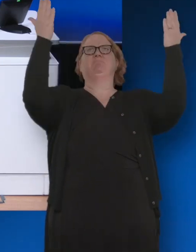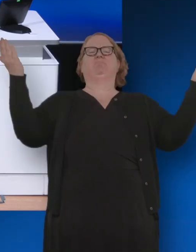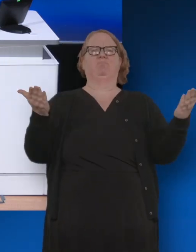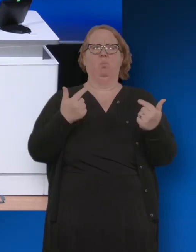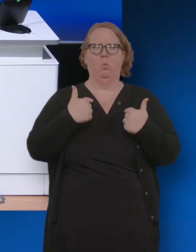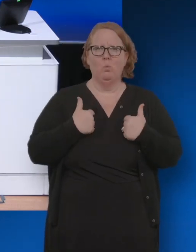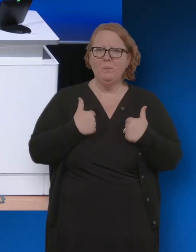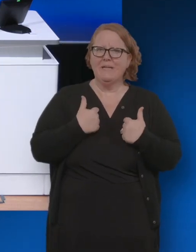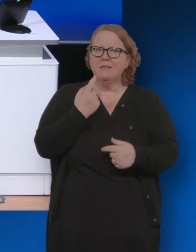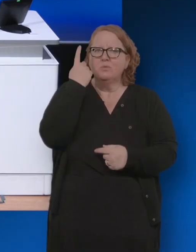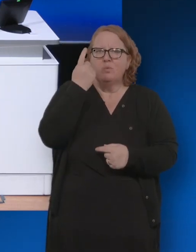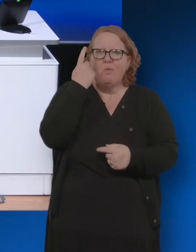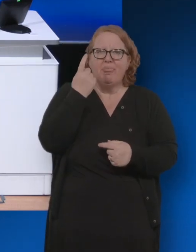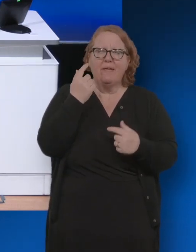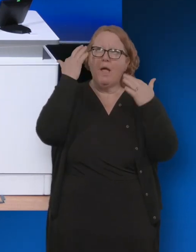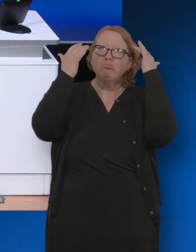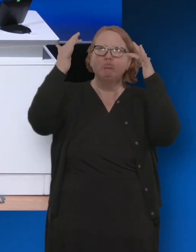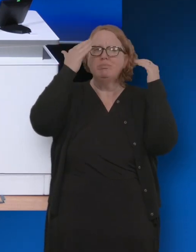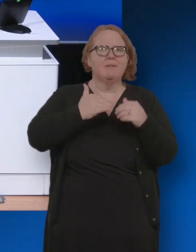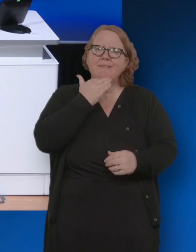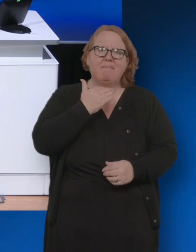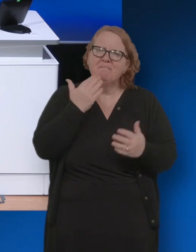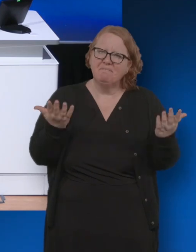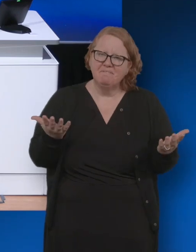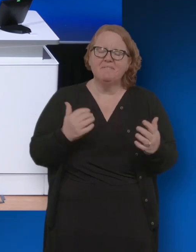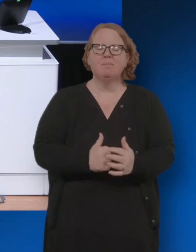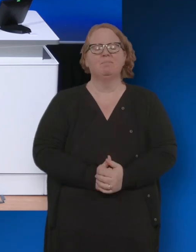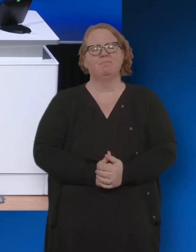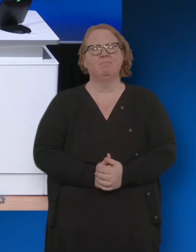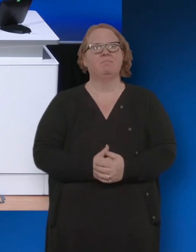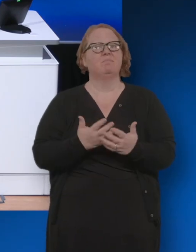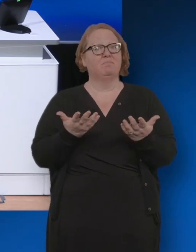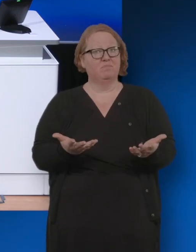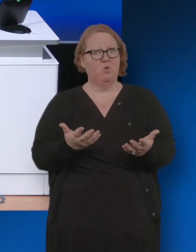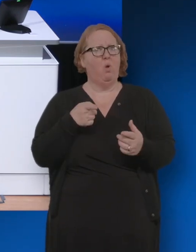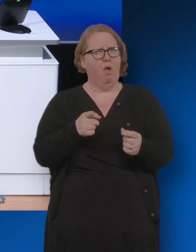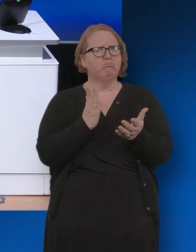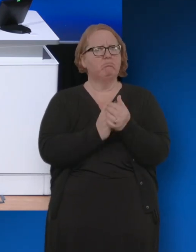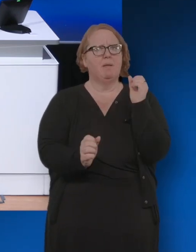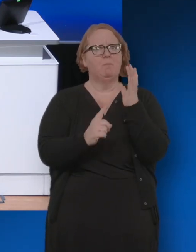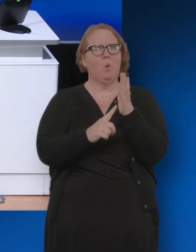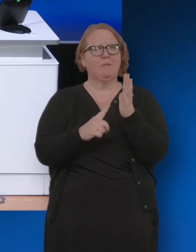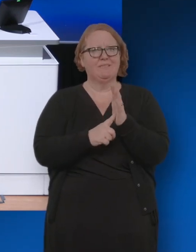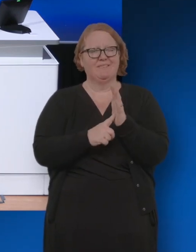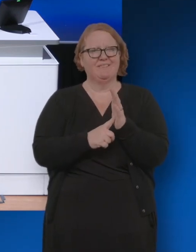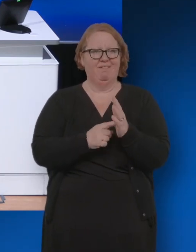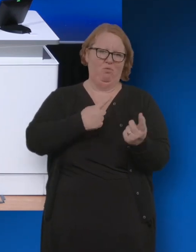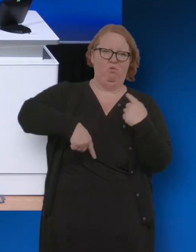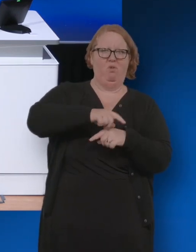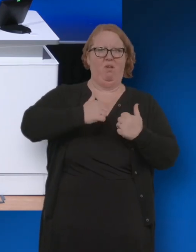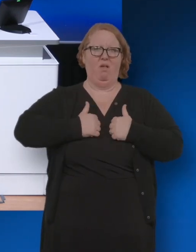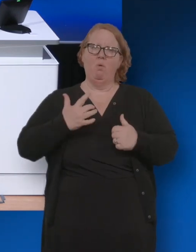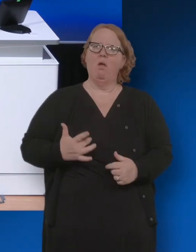spend least time reflecting on. And these are things of great importance and significance to our